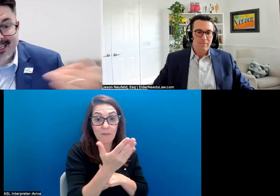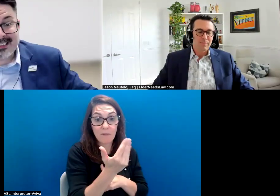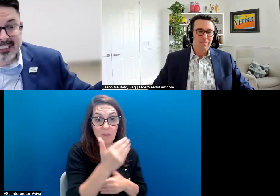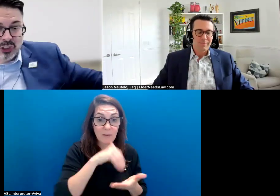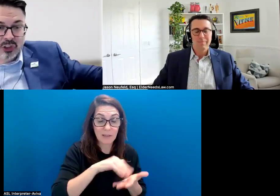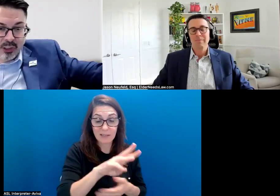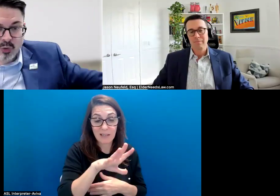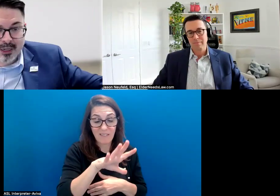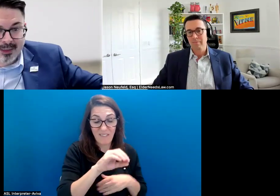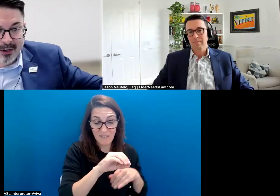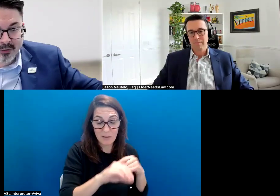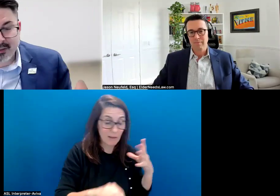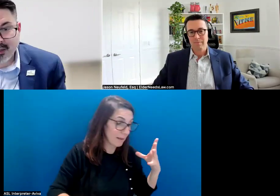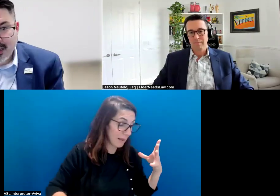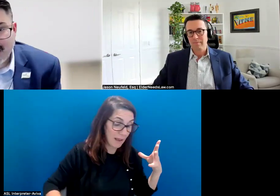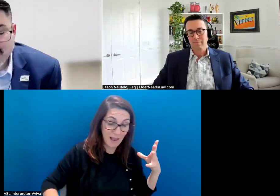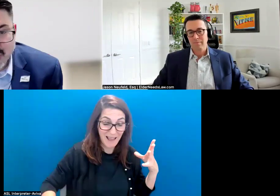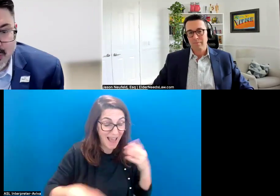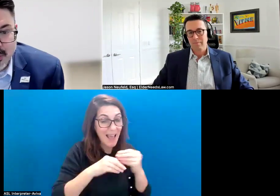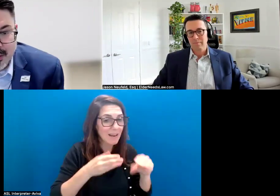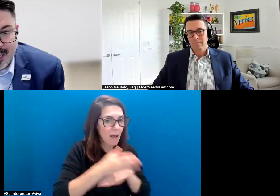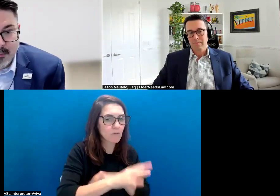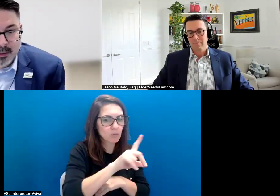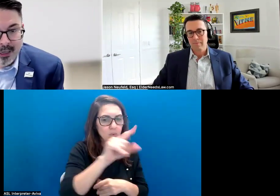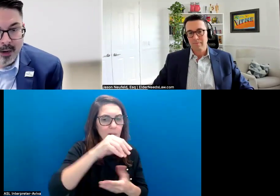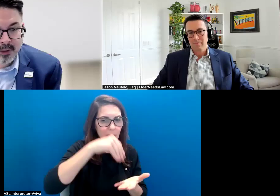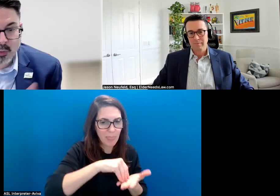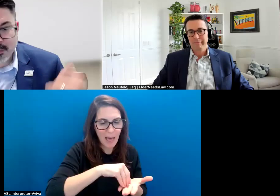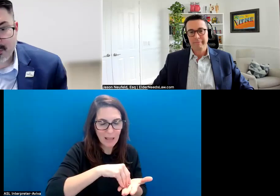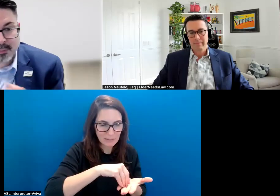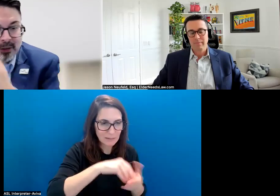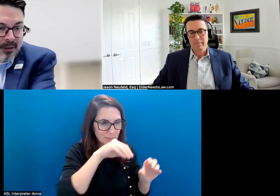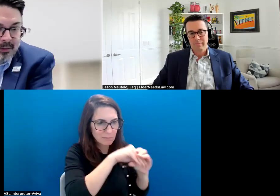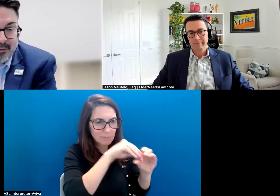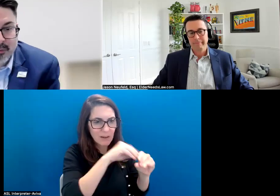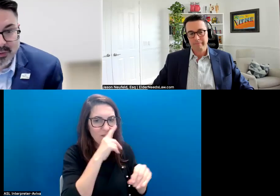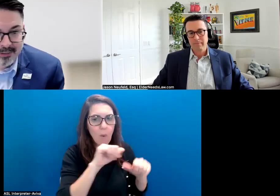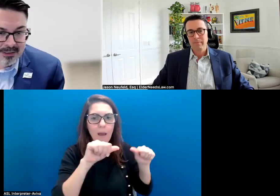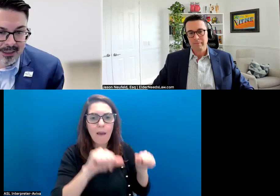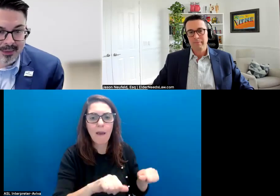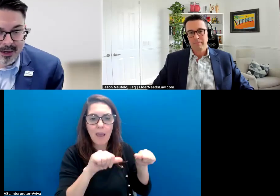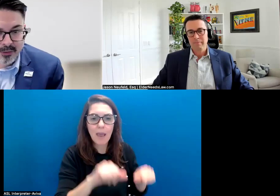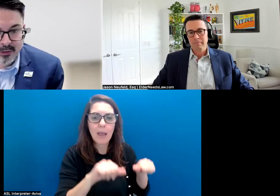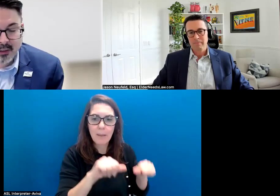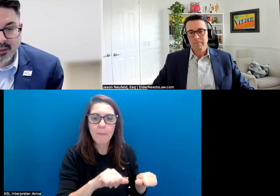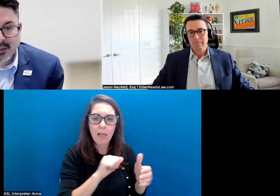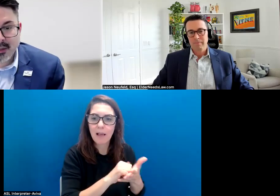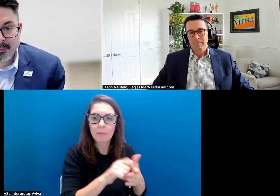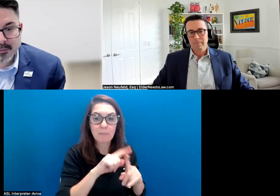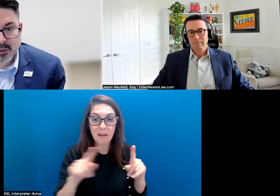15,650 in addition to that 20,000 into the able account, but they wouldn't be able to put the full